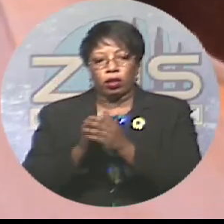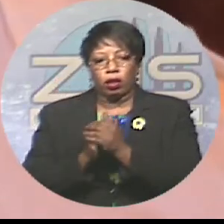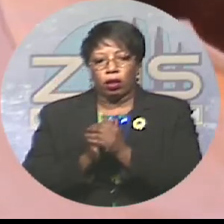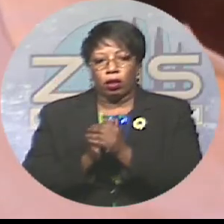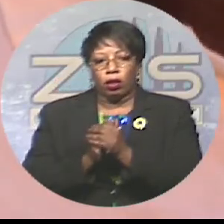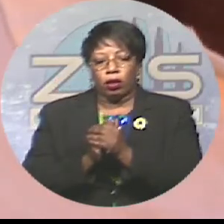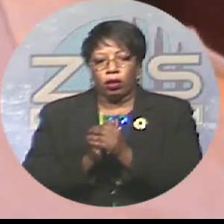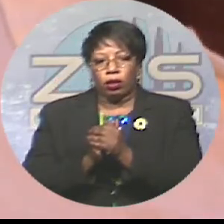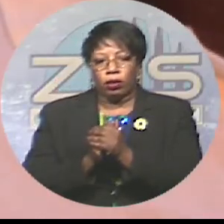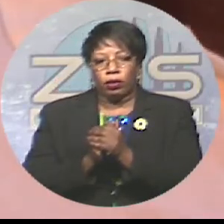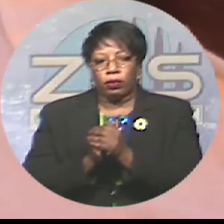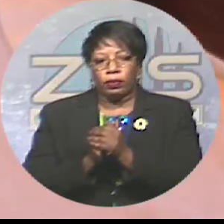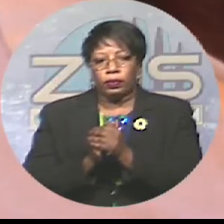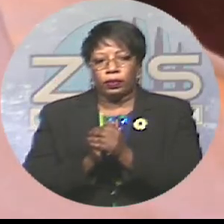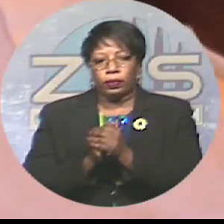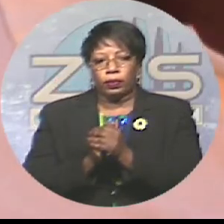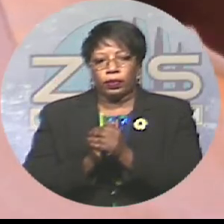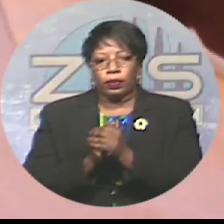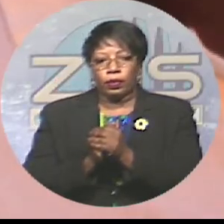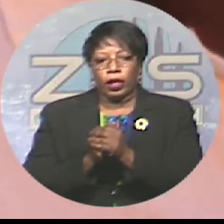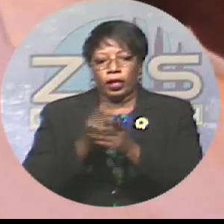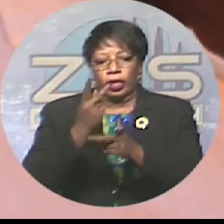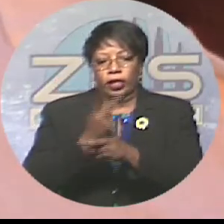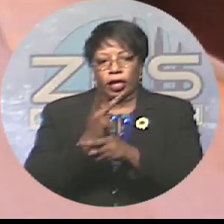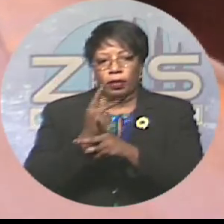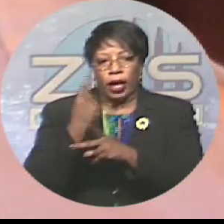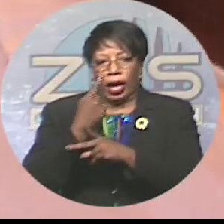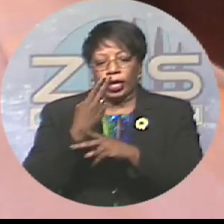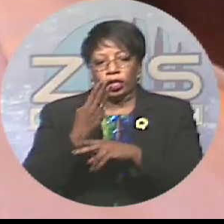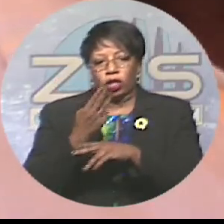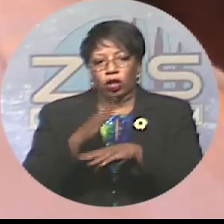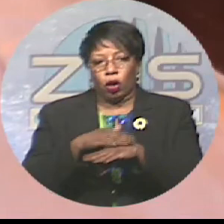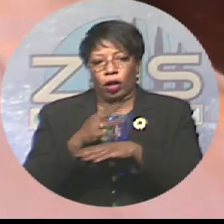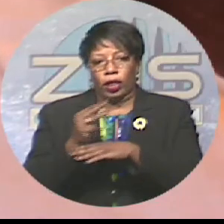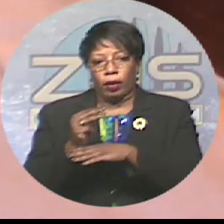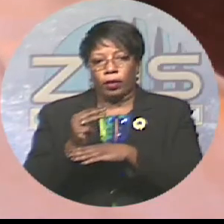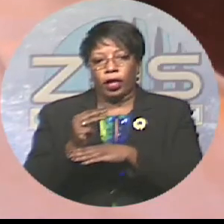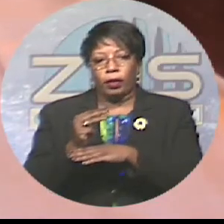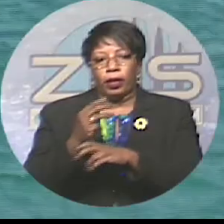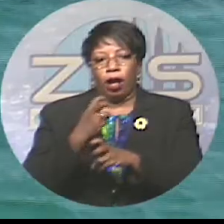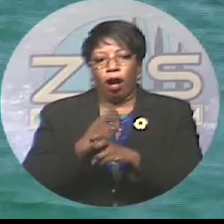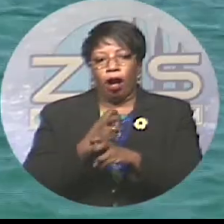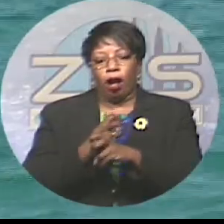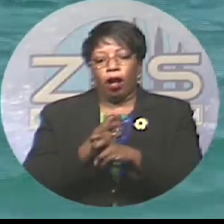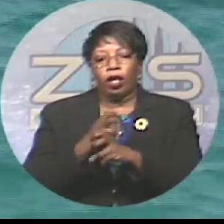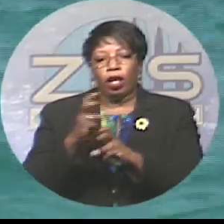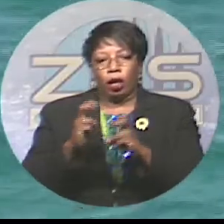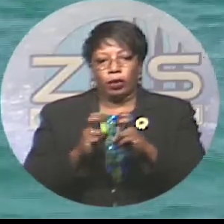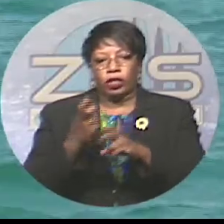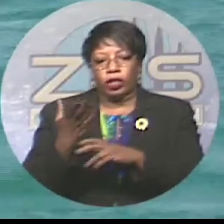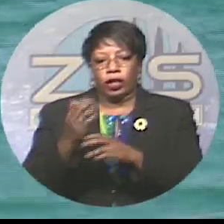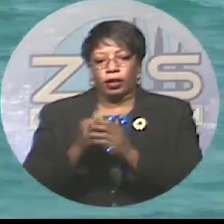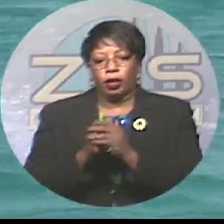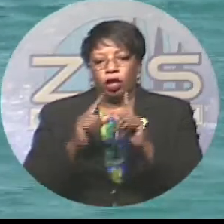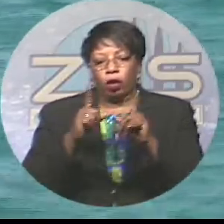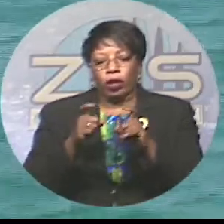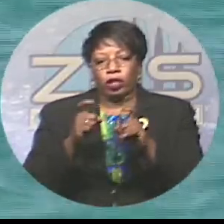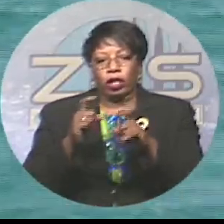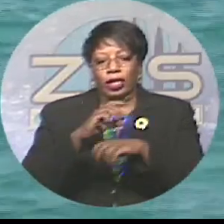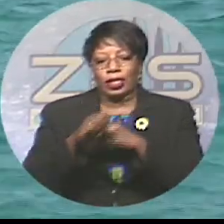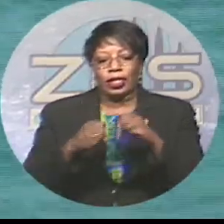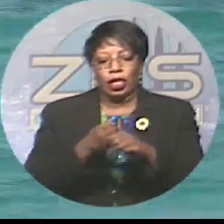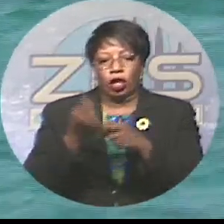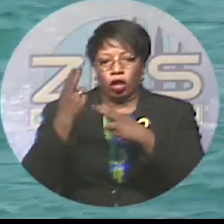and, you know, keep your eyes on them. It's going to be a tough competition here in Georgetown. This year, you're also honoring